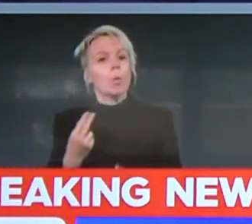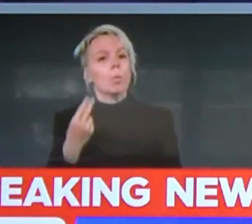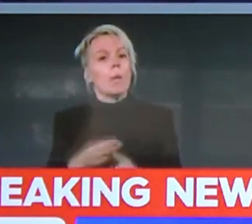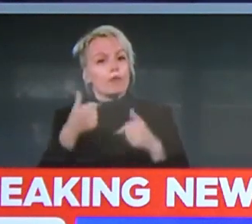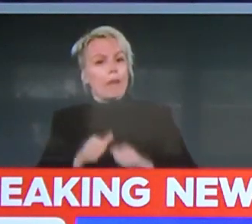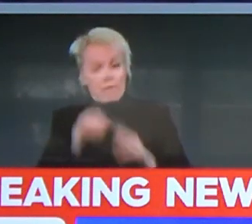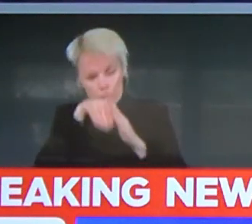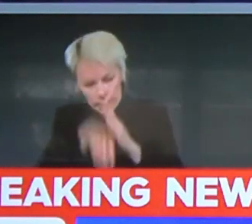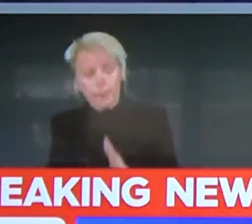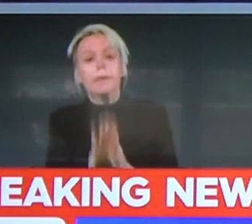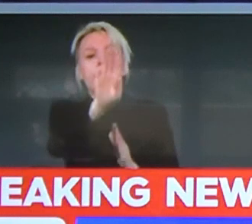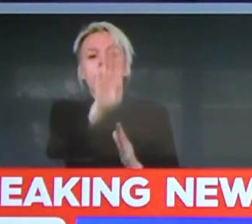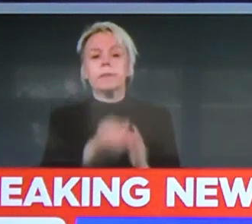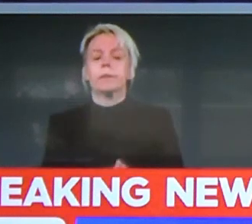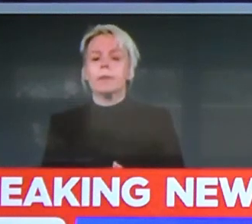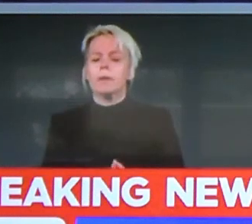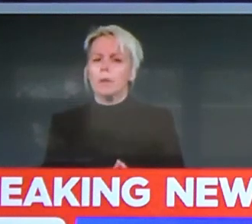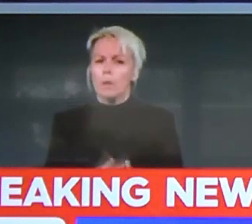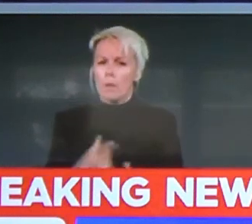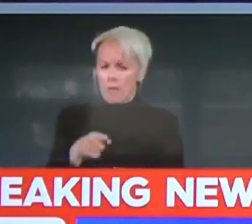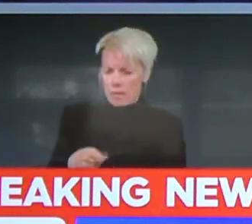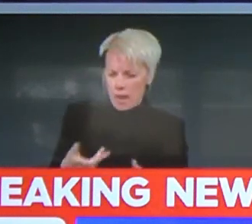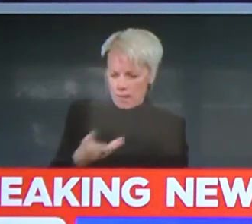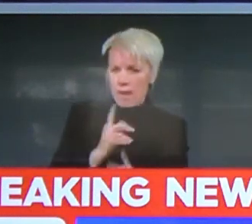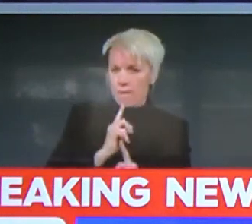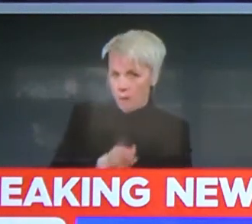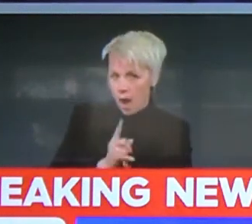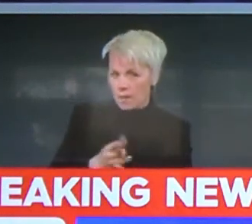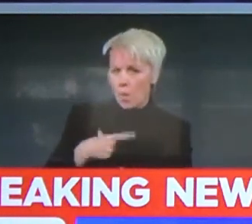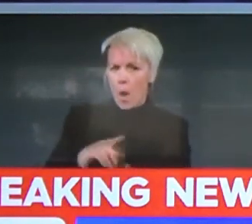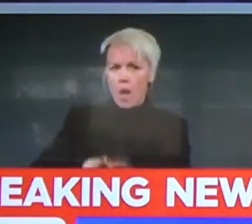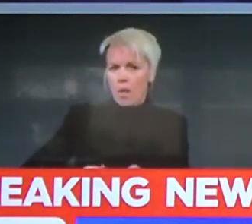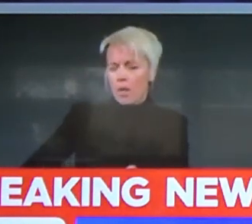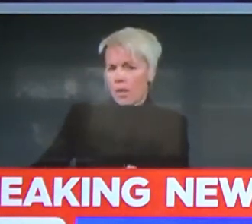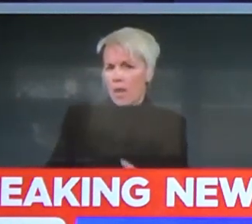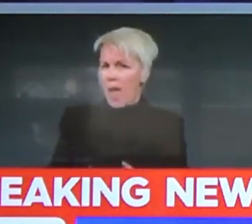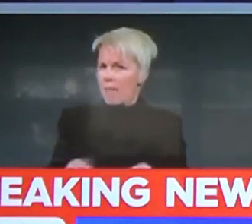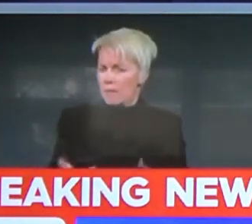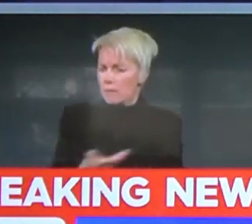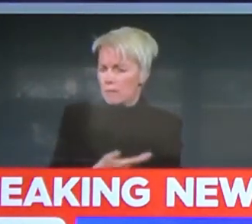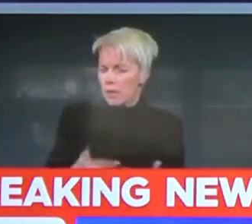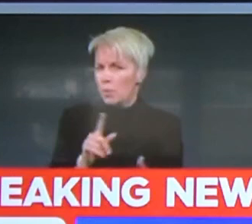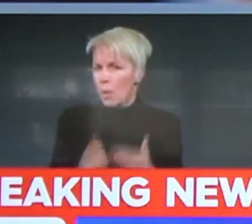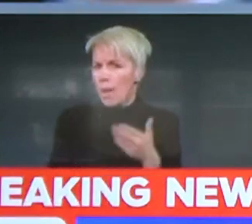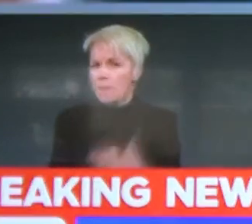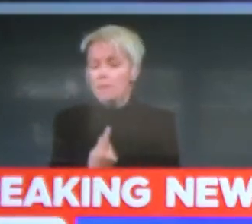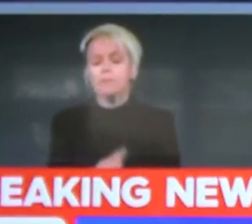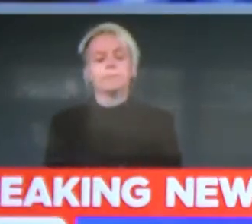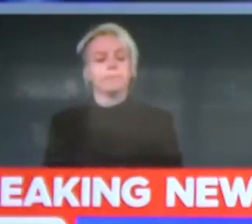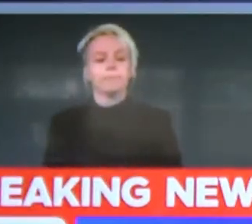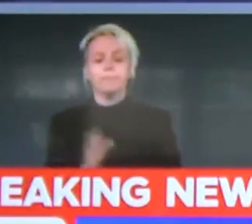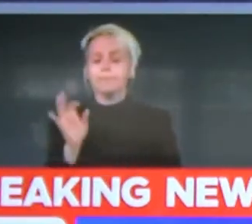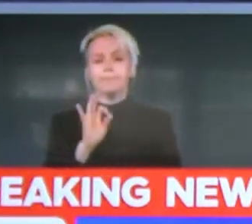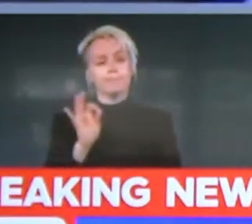dismissed, and what was the discussion of that advice? Well, that was not recommended. There was a group of